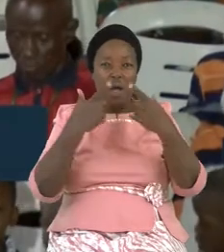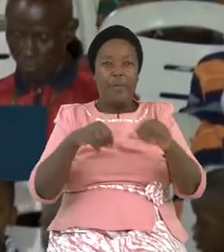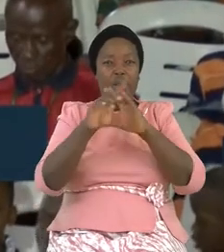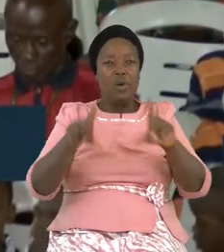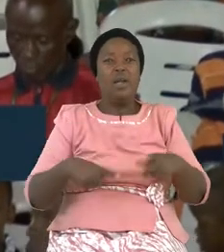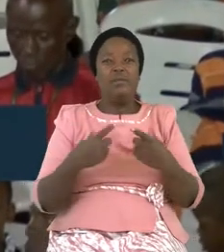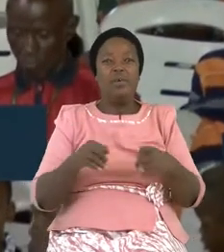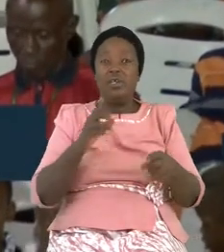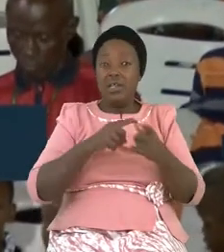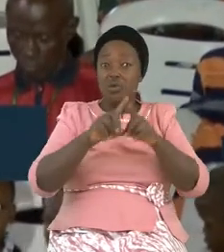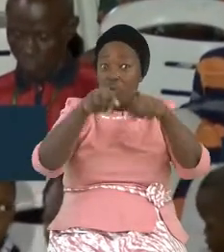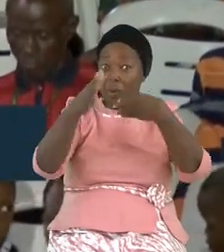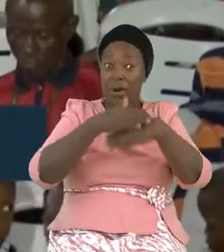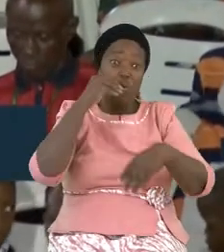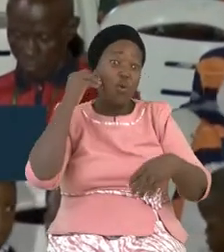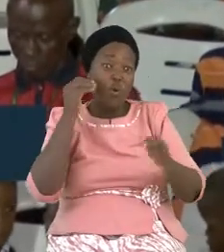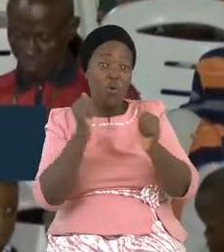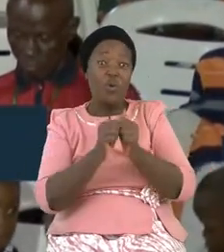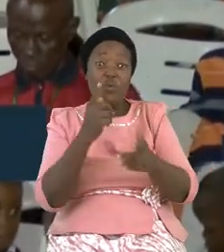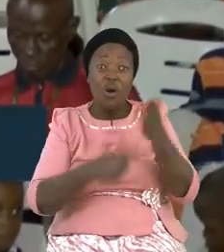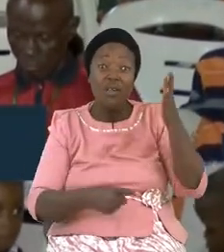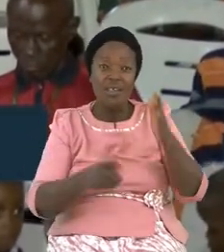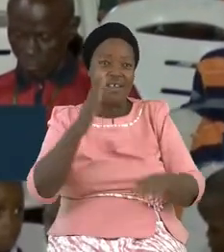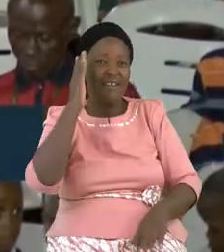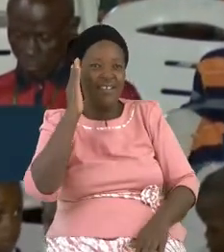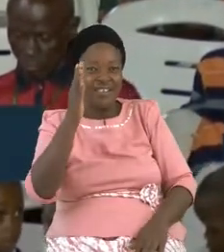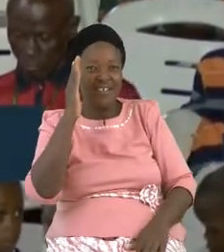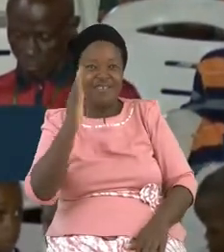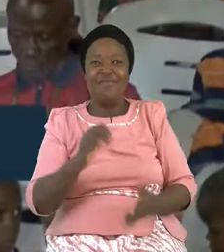You will not miss yours.